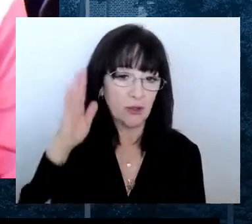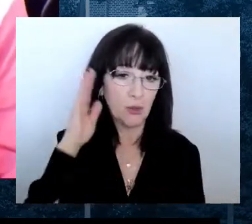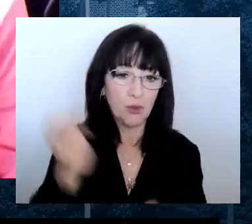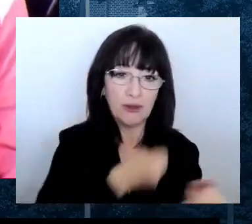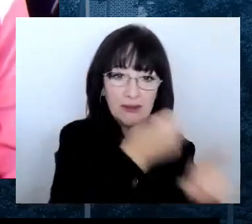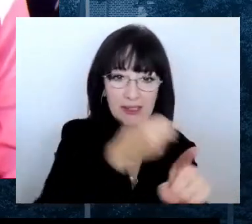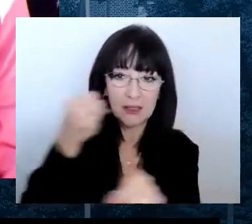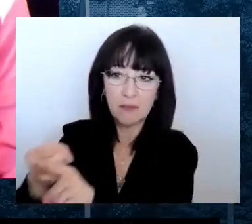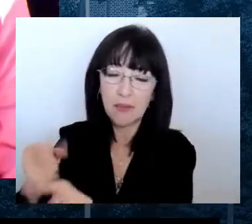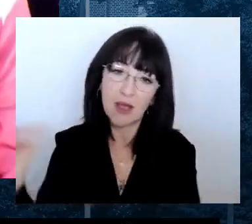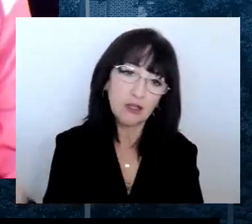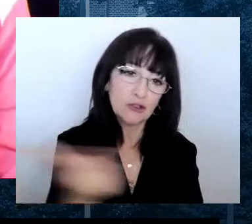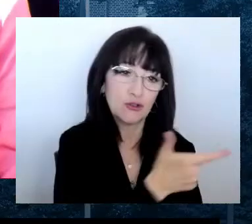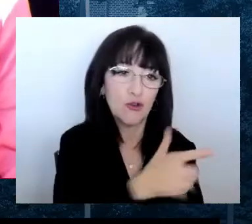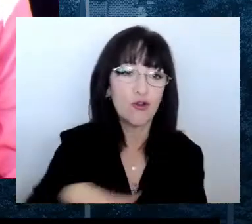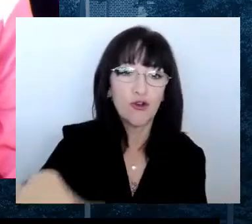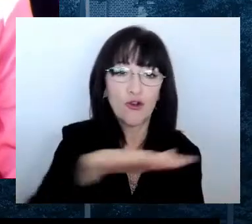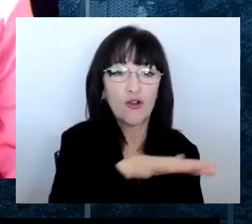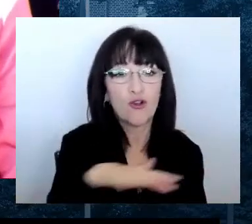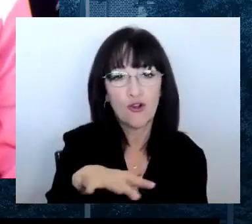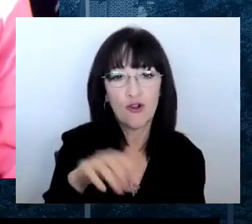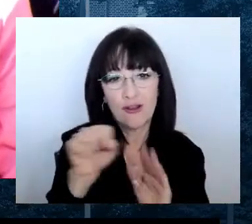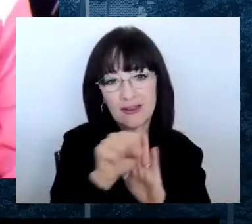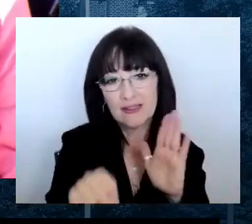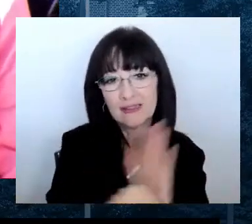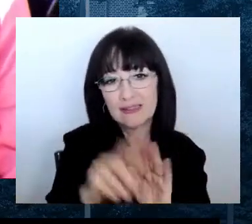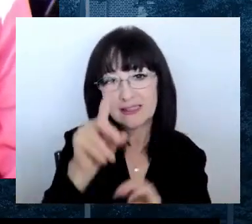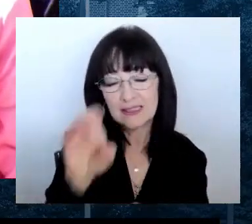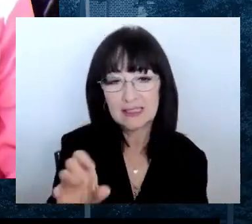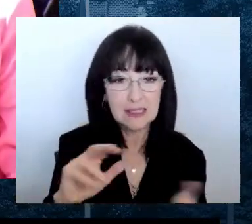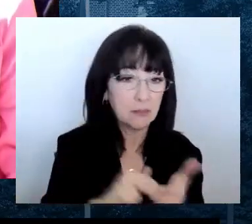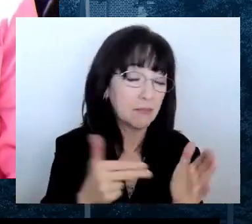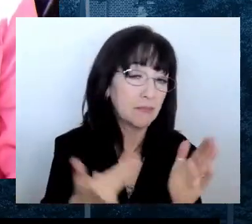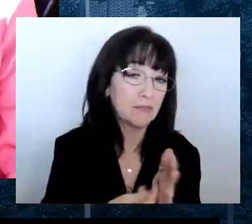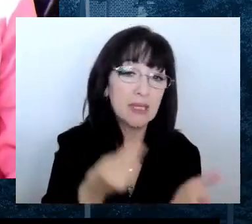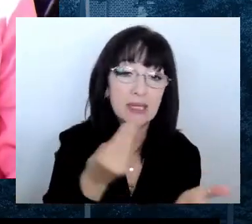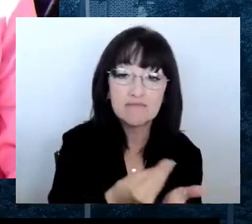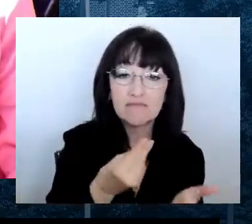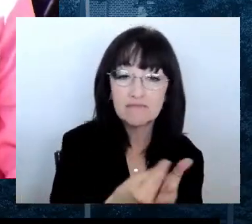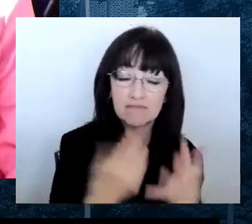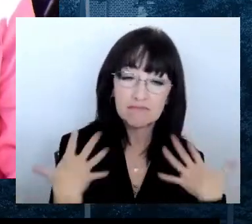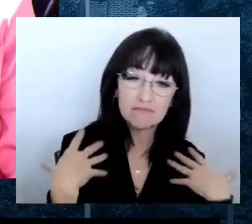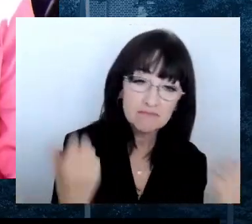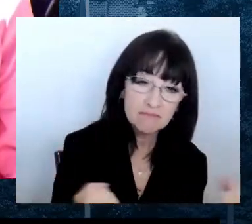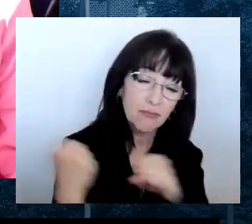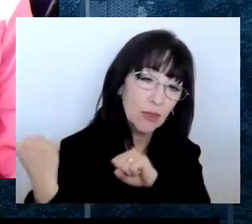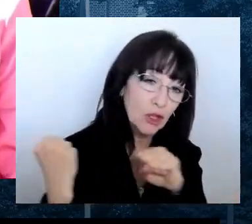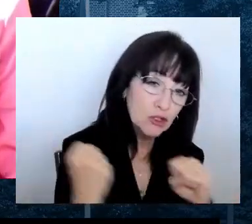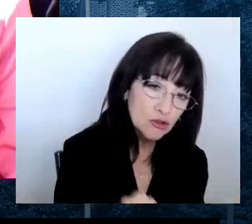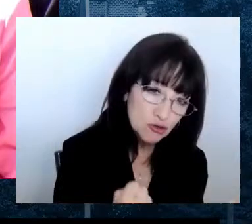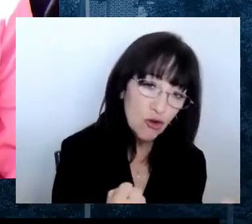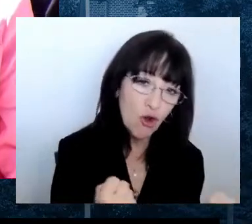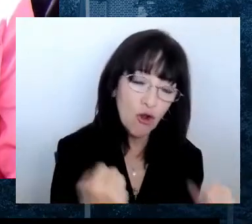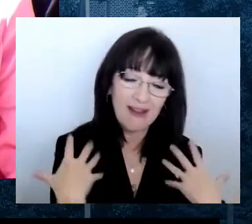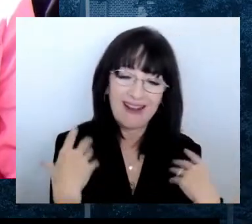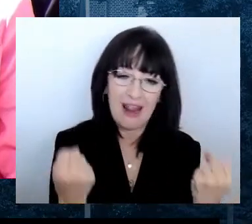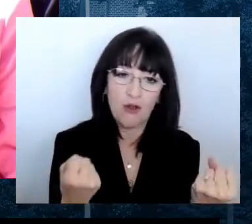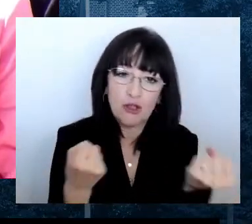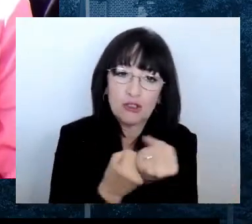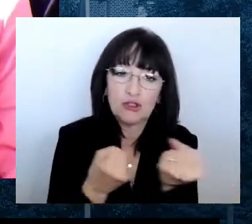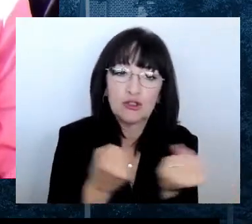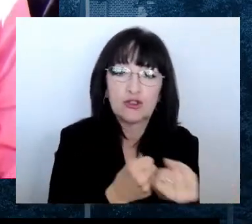the state. Having a healthy Delaware means a vital economy and healthy families and a healthy, supported workforce.